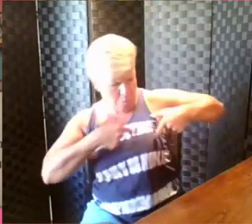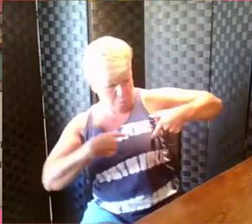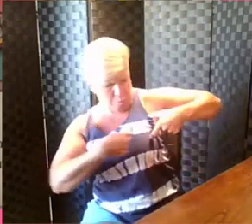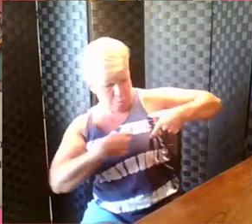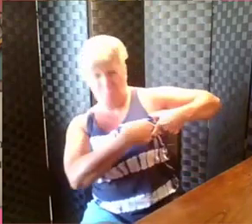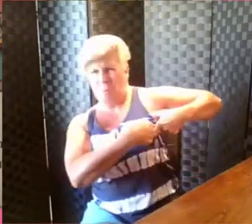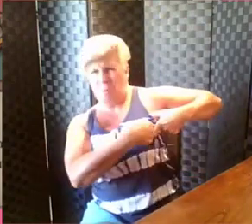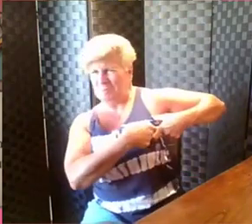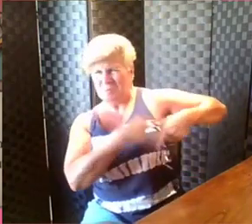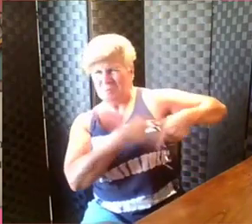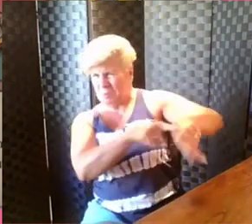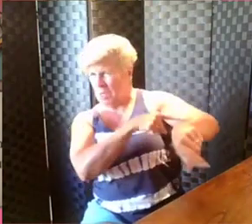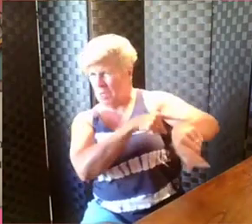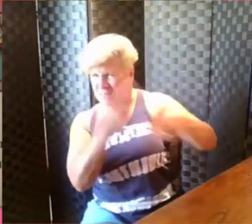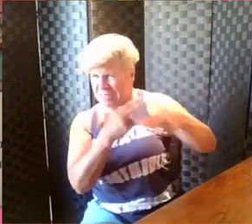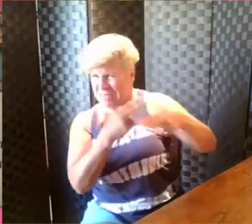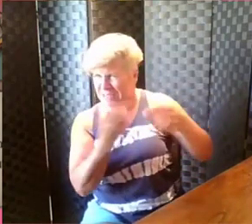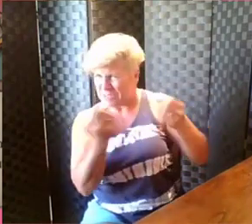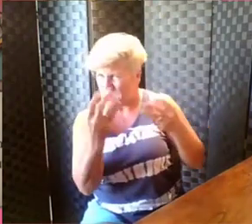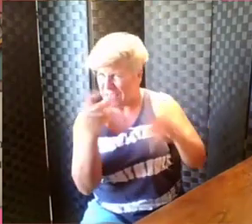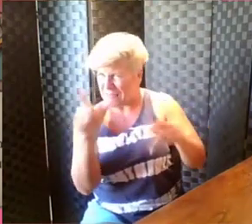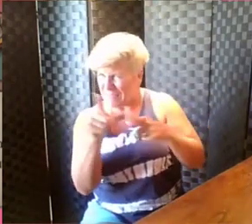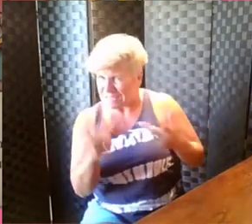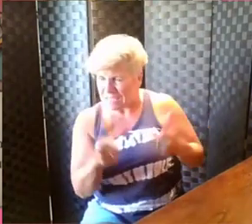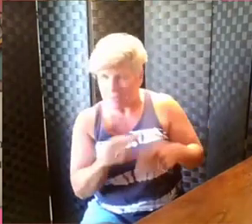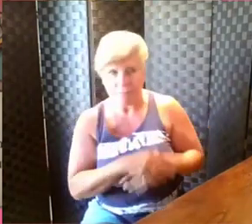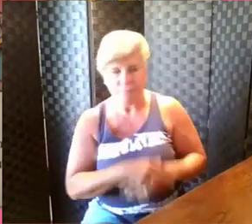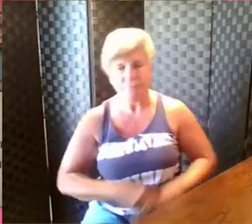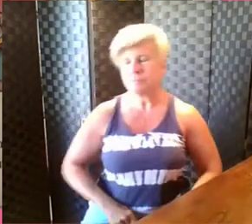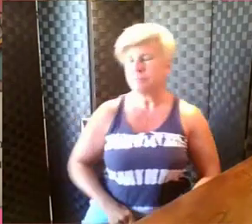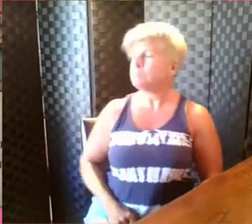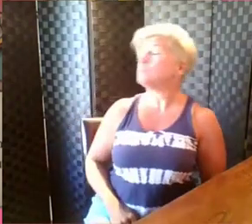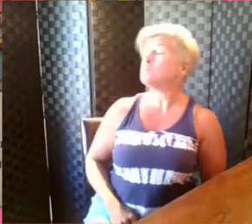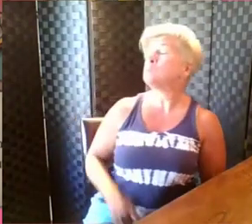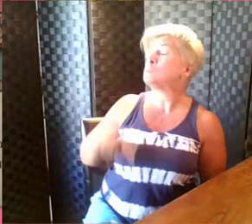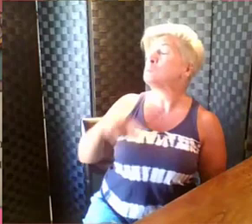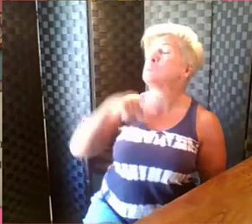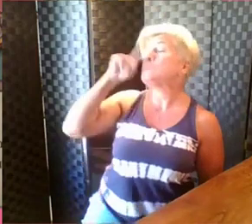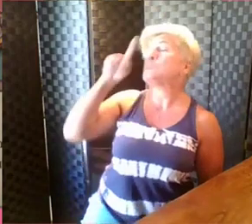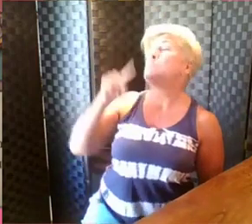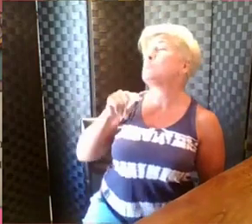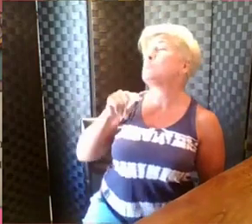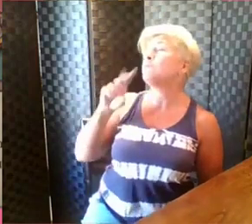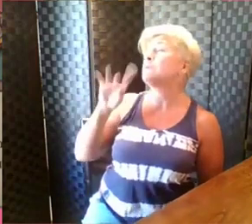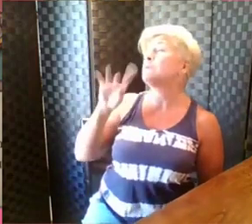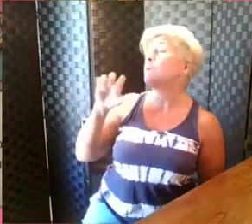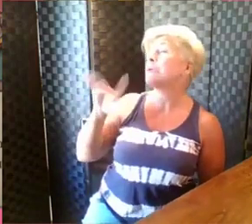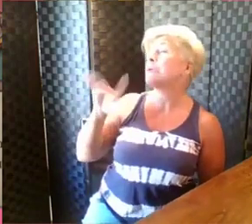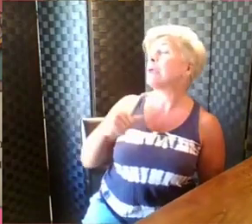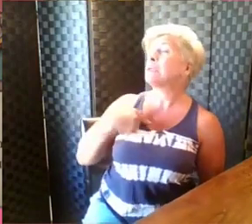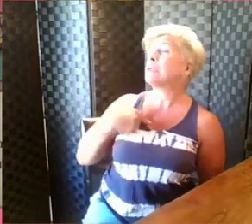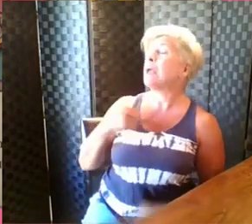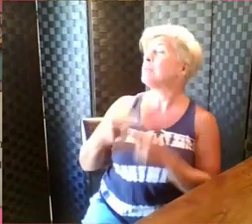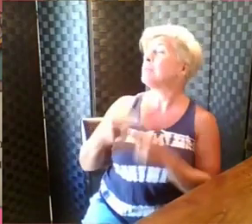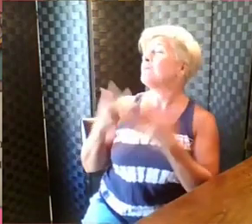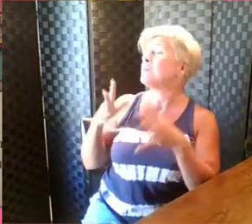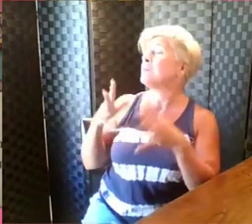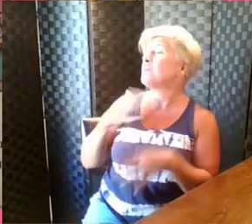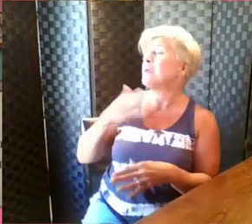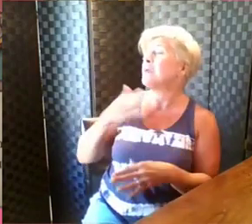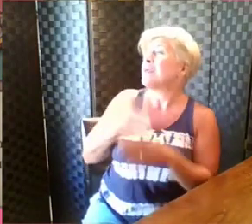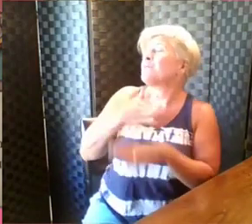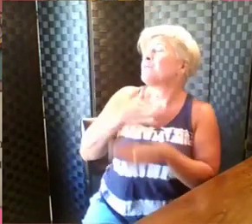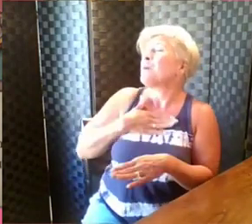Rita, pointing. I'm named after my grandmother, said Victoria. You're named